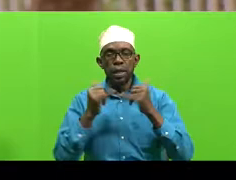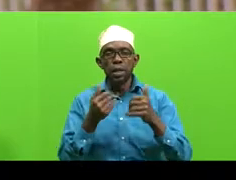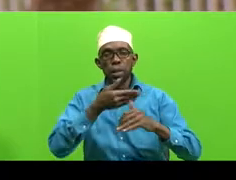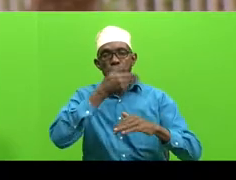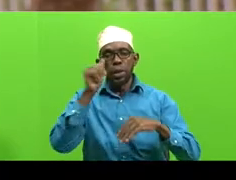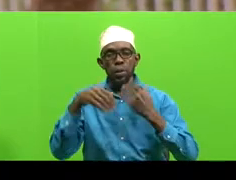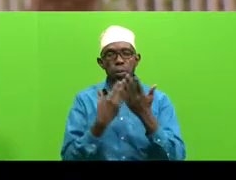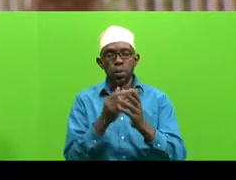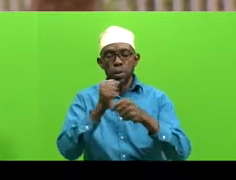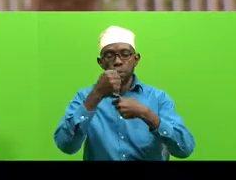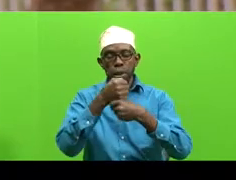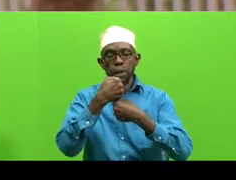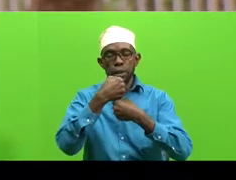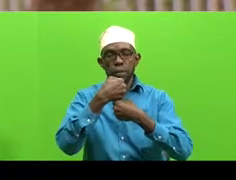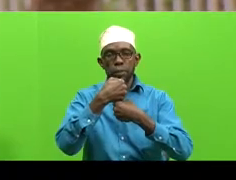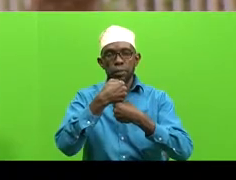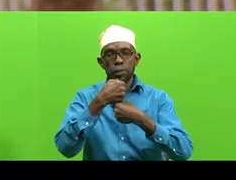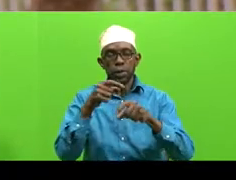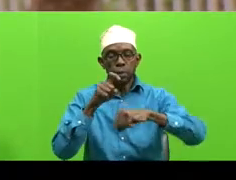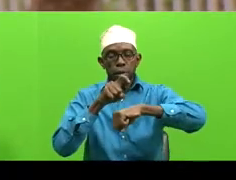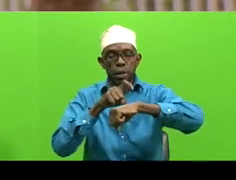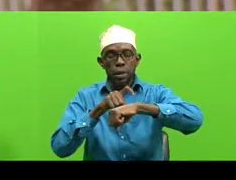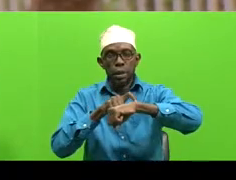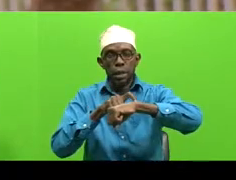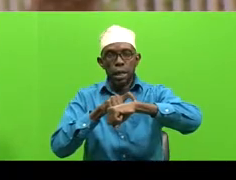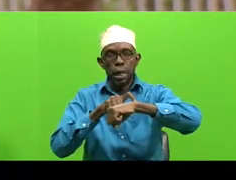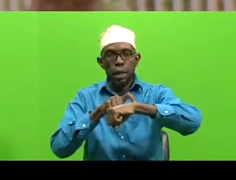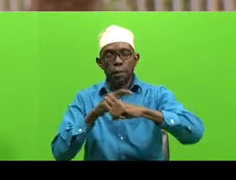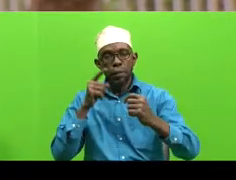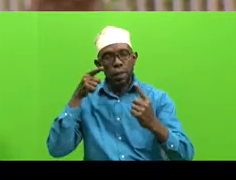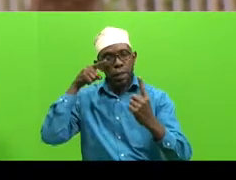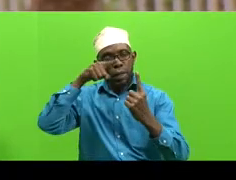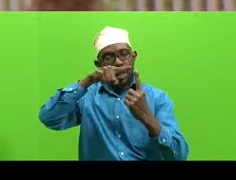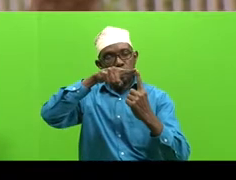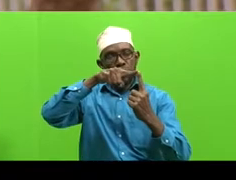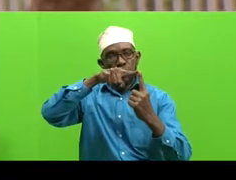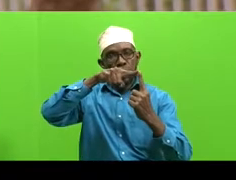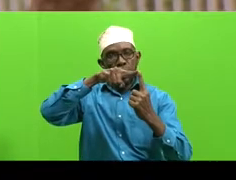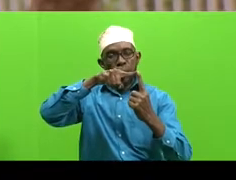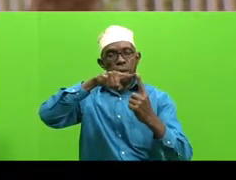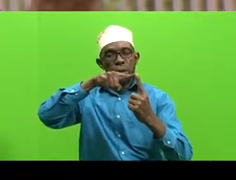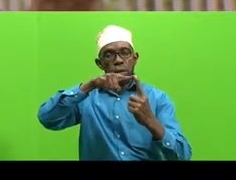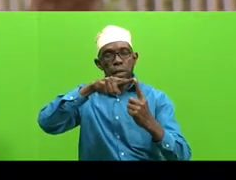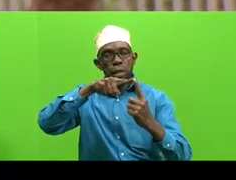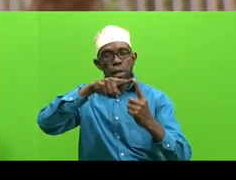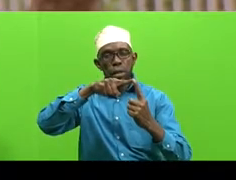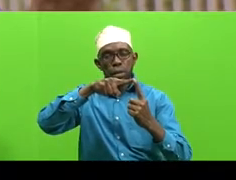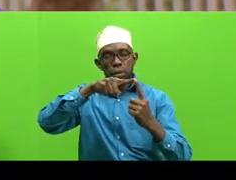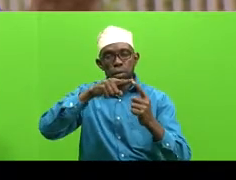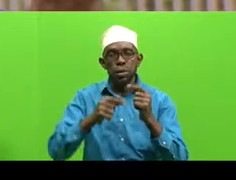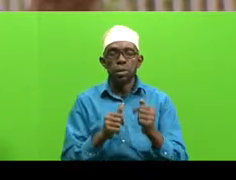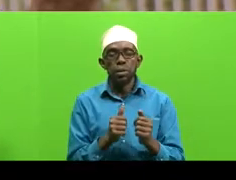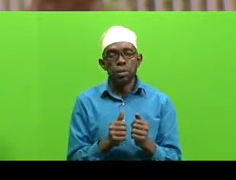its characteristics, like the timeliness, the accuracy, proximity, and that